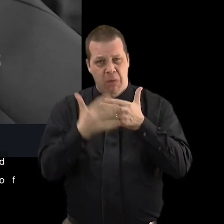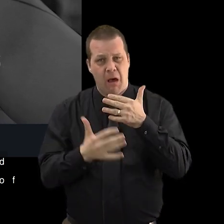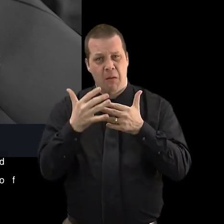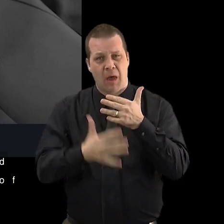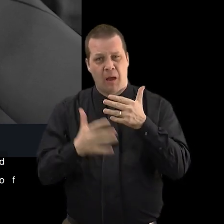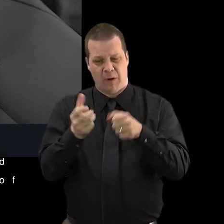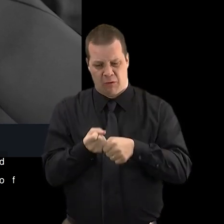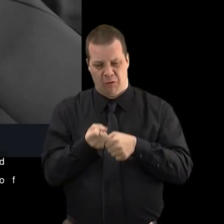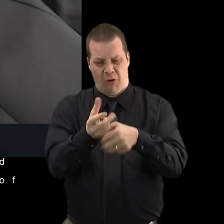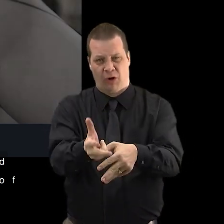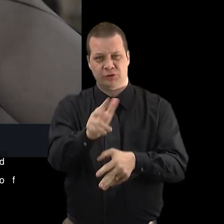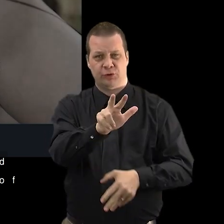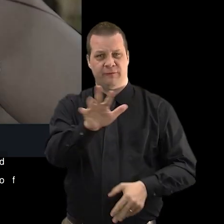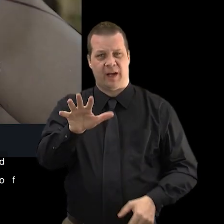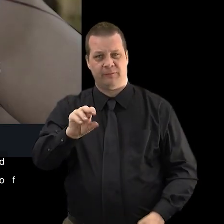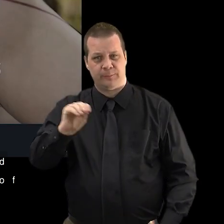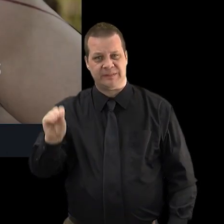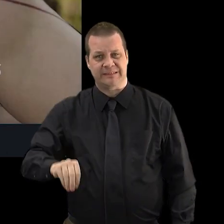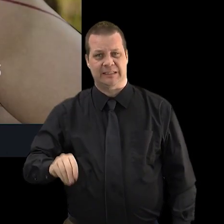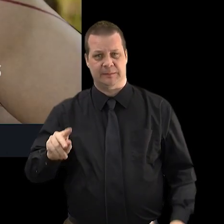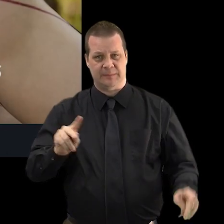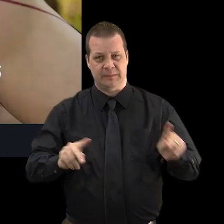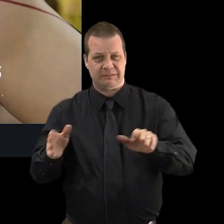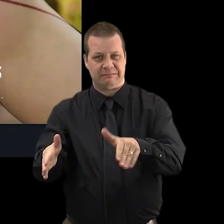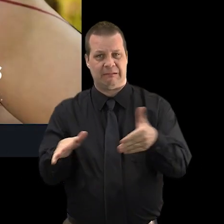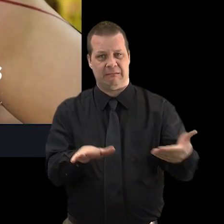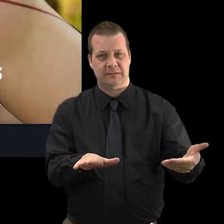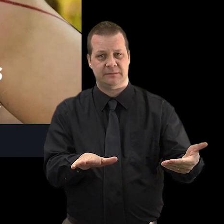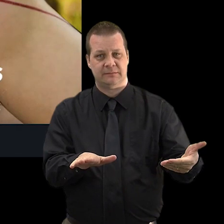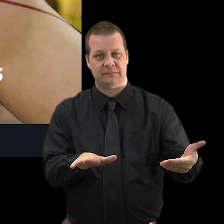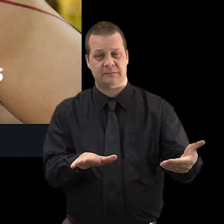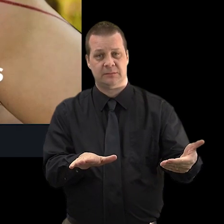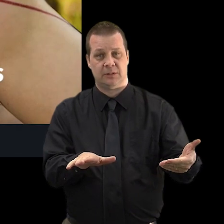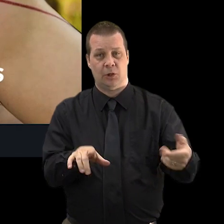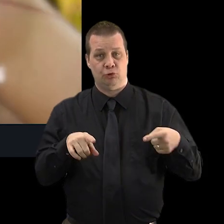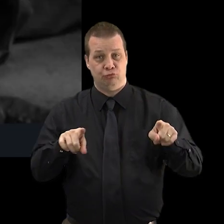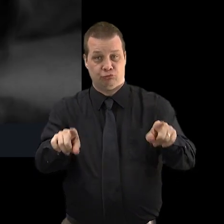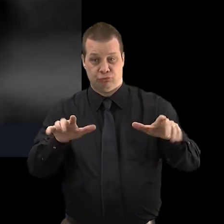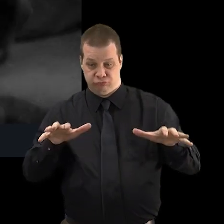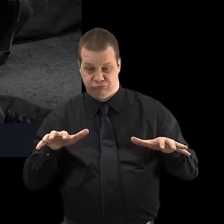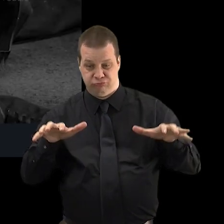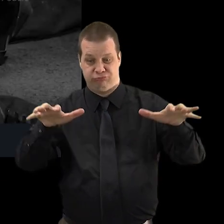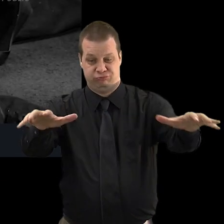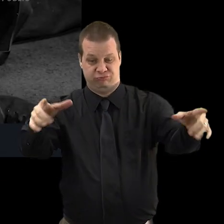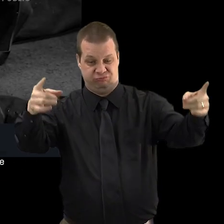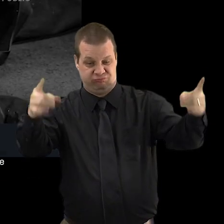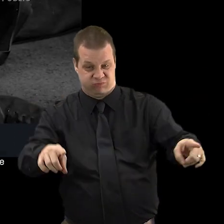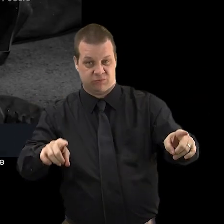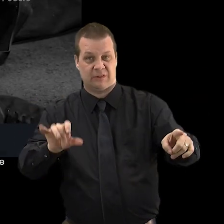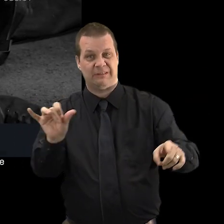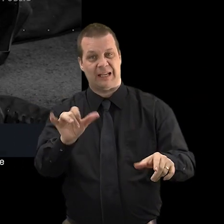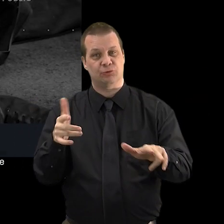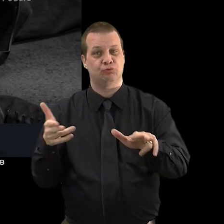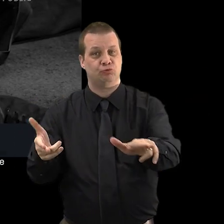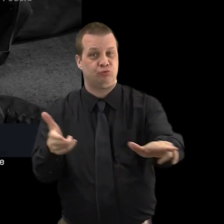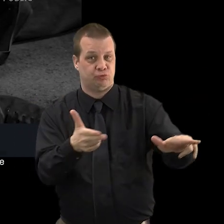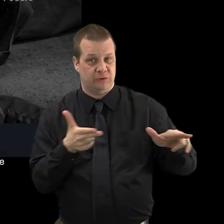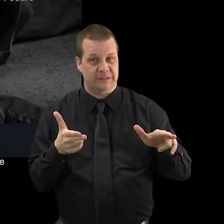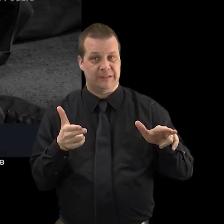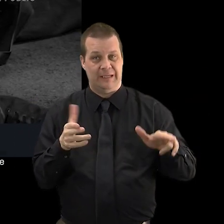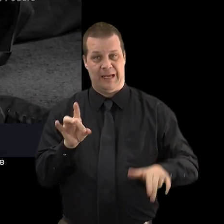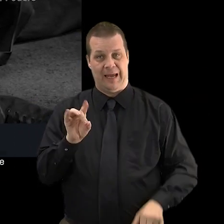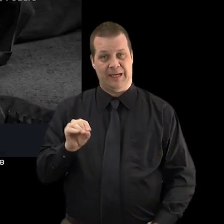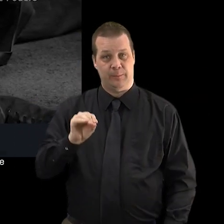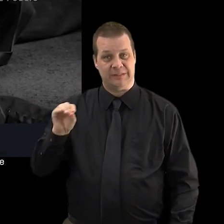is responsible for 35% of pre-hospital deaths. And during mass casualty events such as shootings, 80%